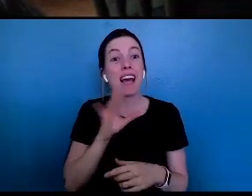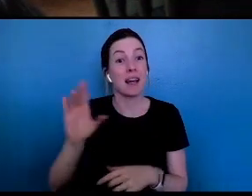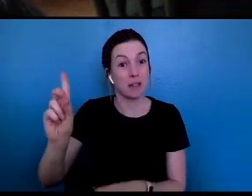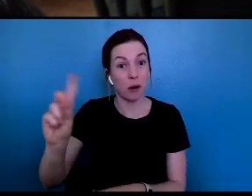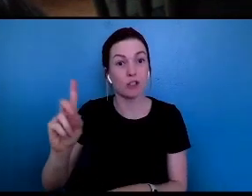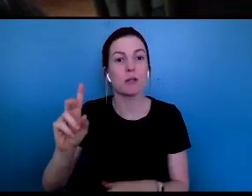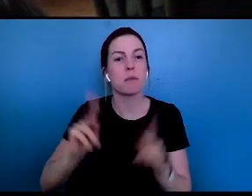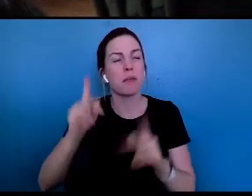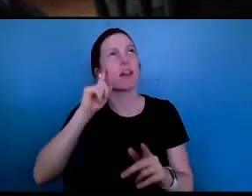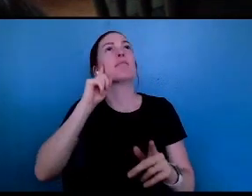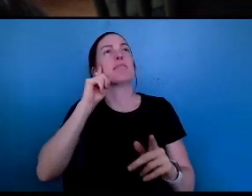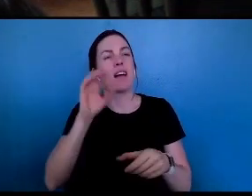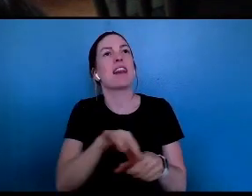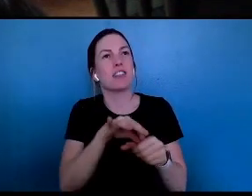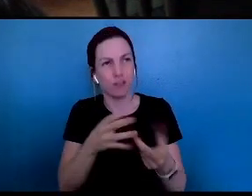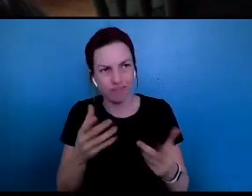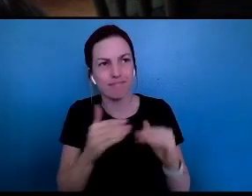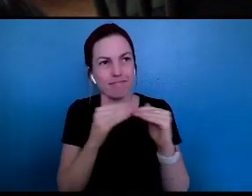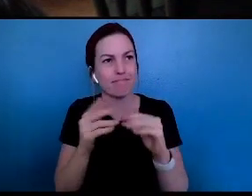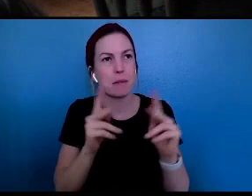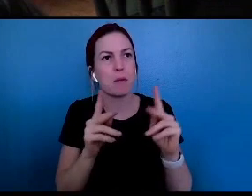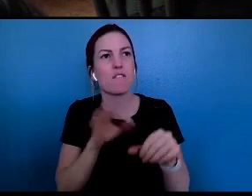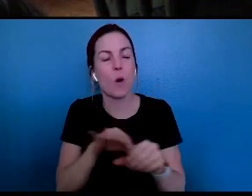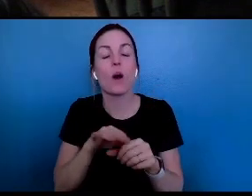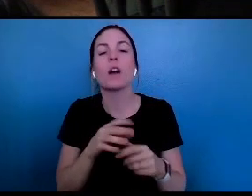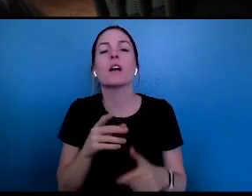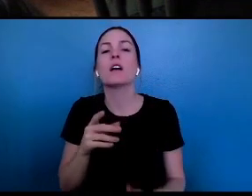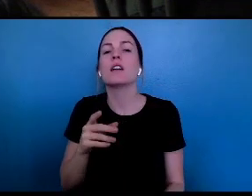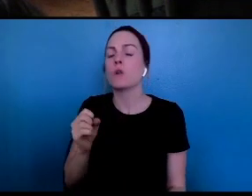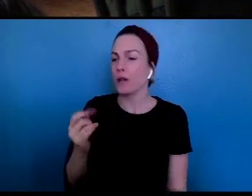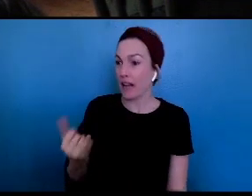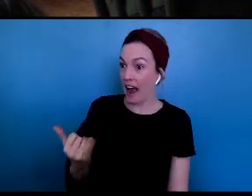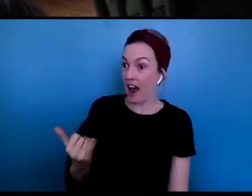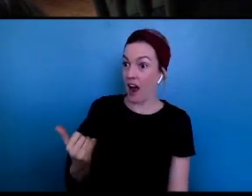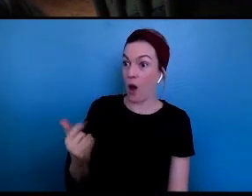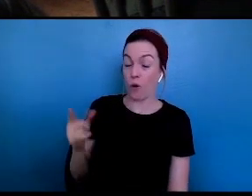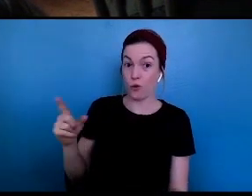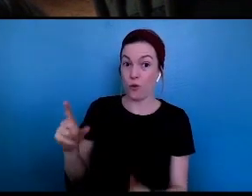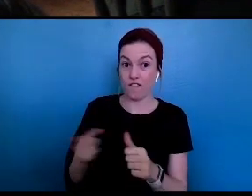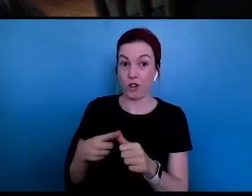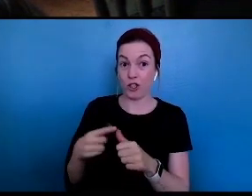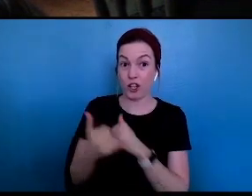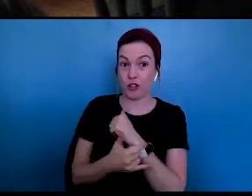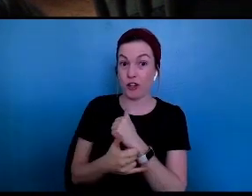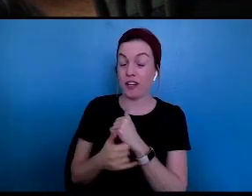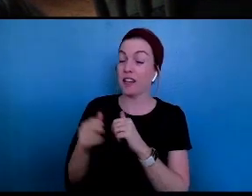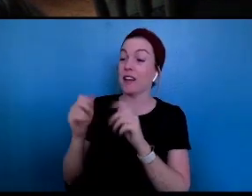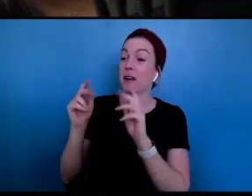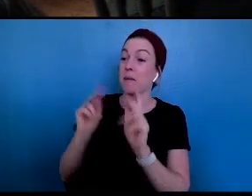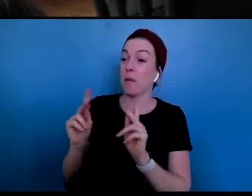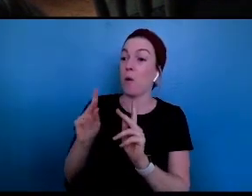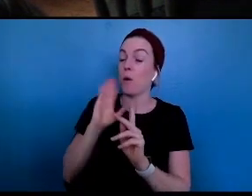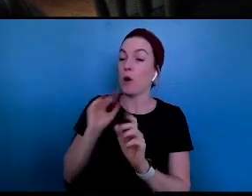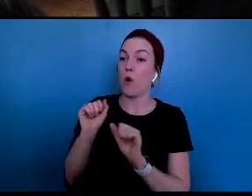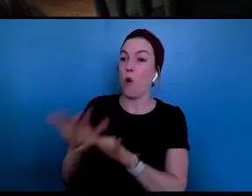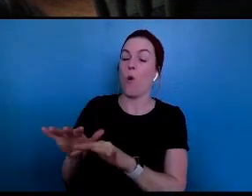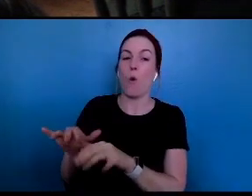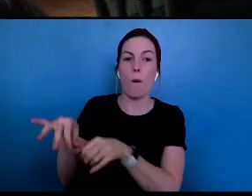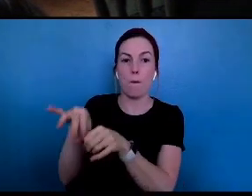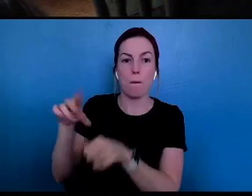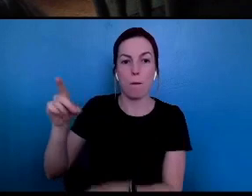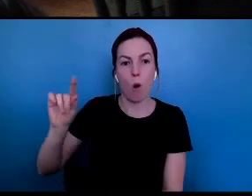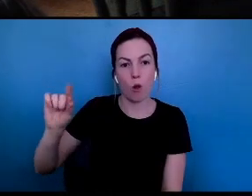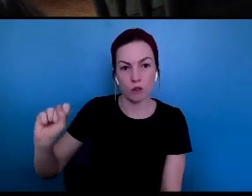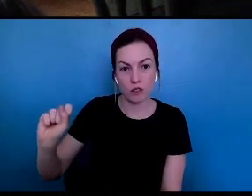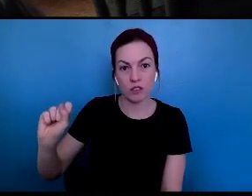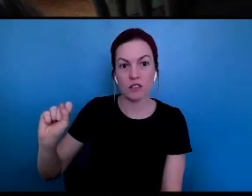of countries now around the world who are going to go to the polls this year. It's probably the year in which more countries are going to have elections than any